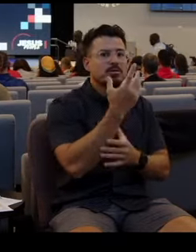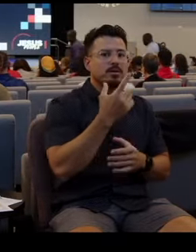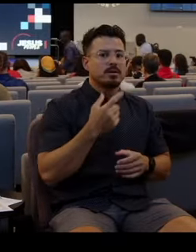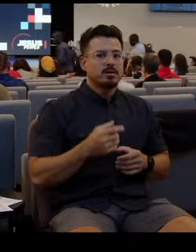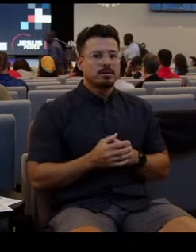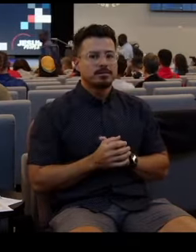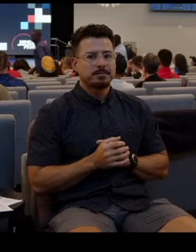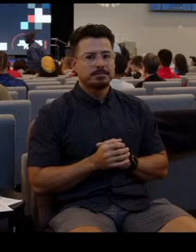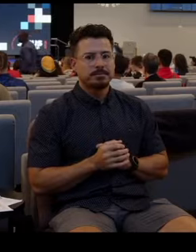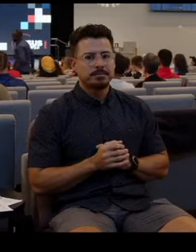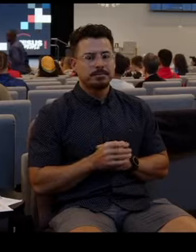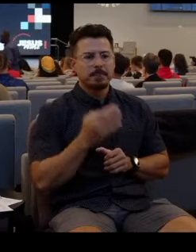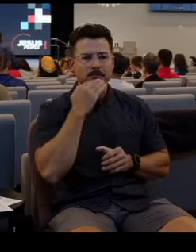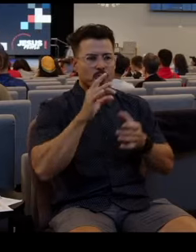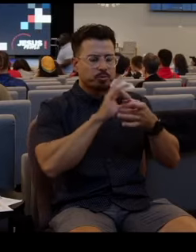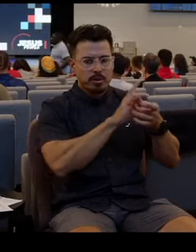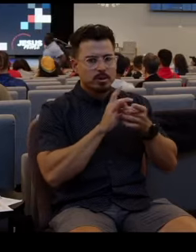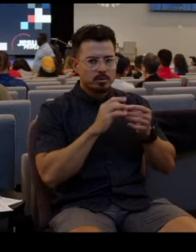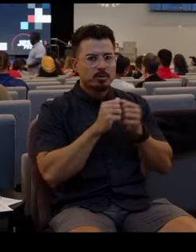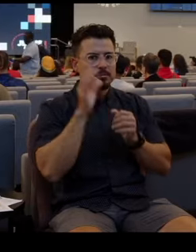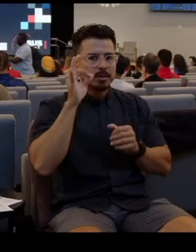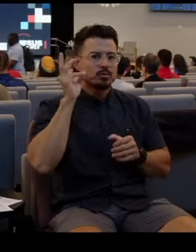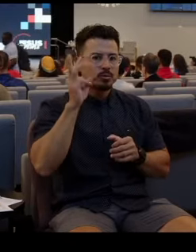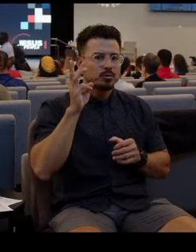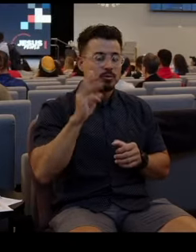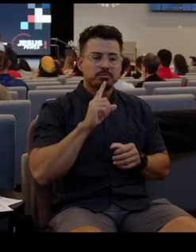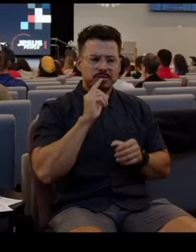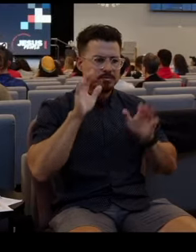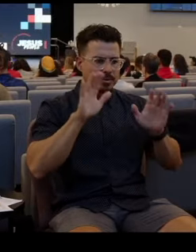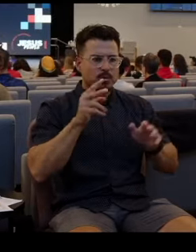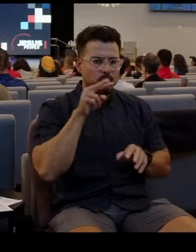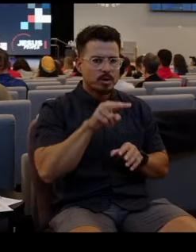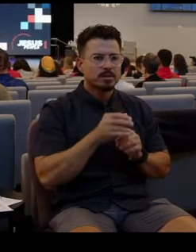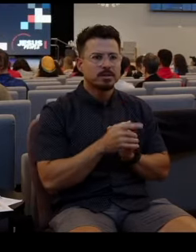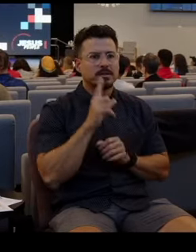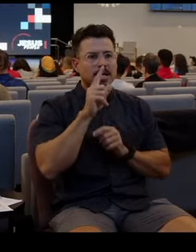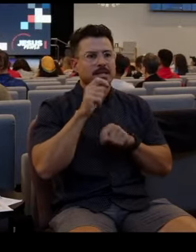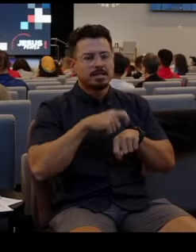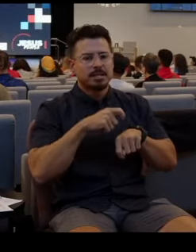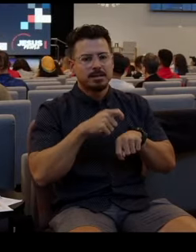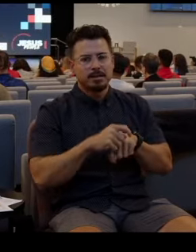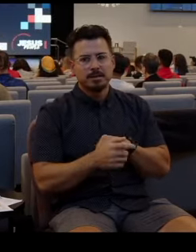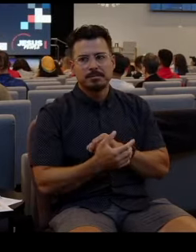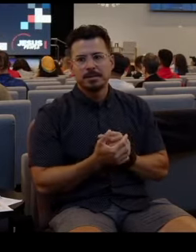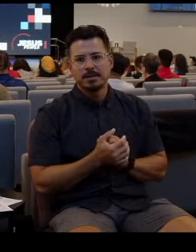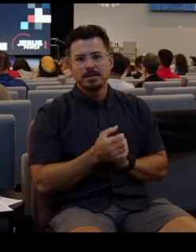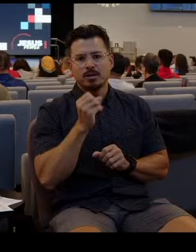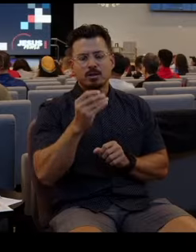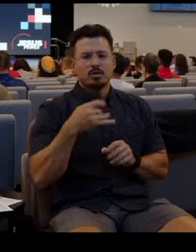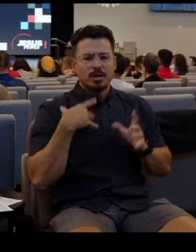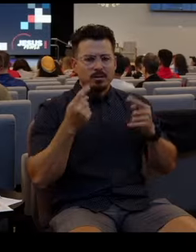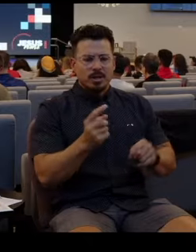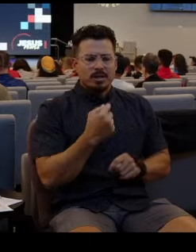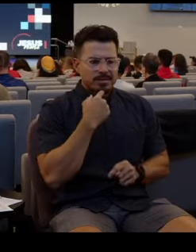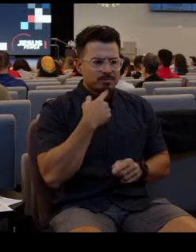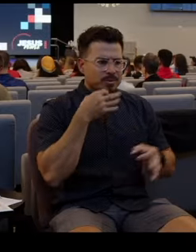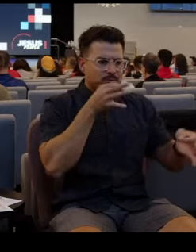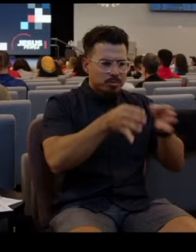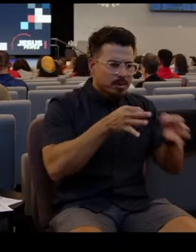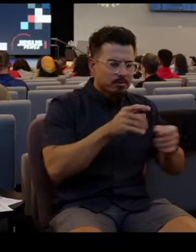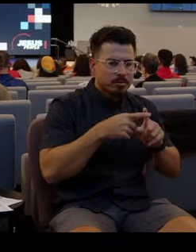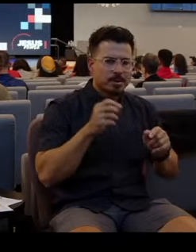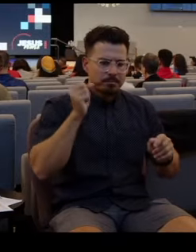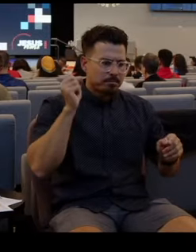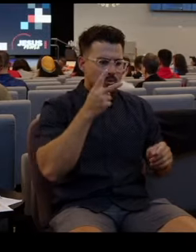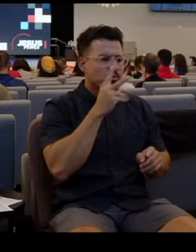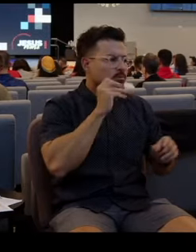symbiotic relationship there that was pretty amazing to watch during that time. So what I'm trying to say is a return to the book